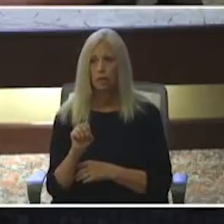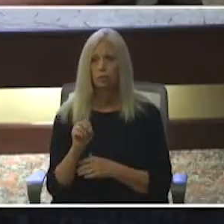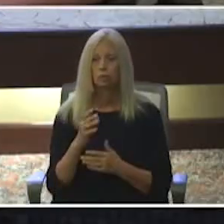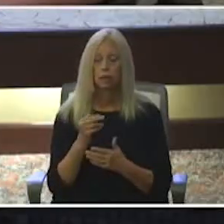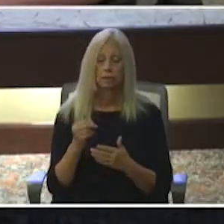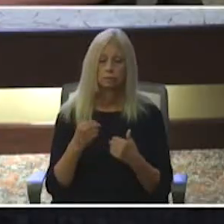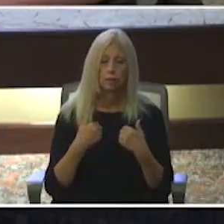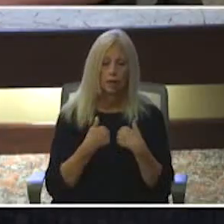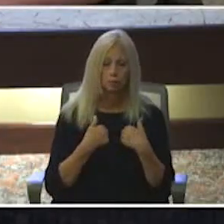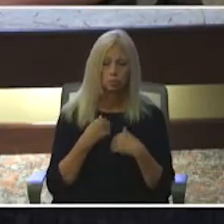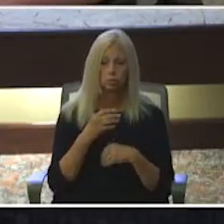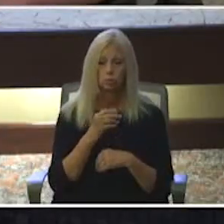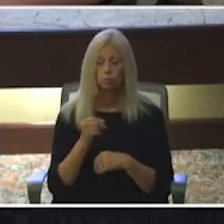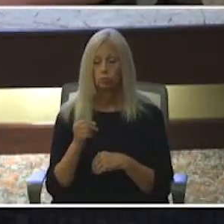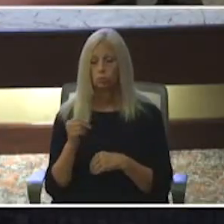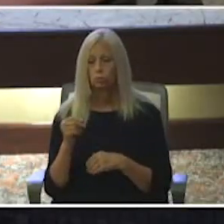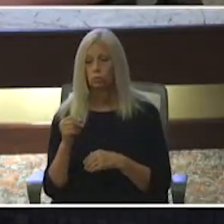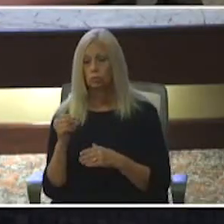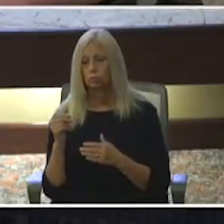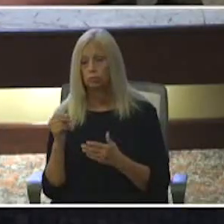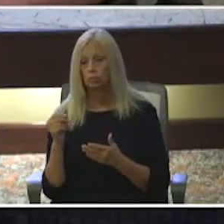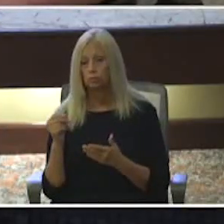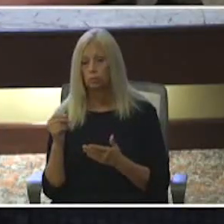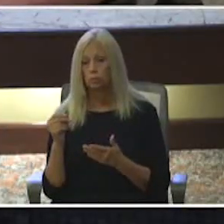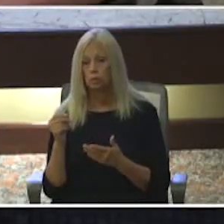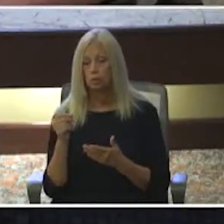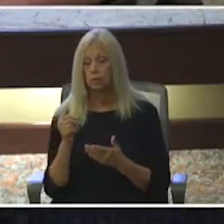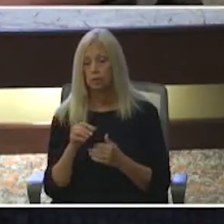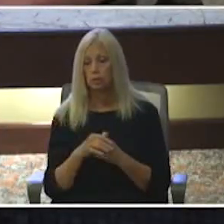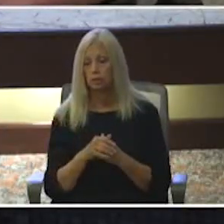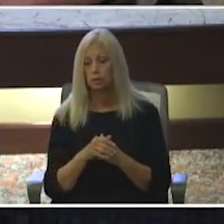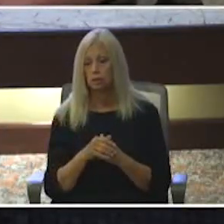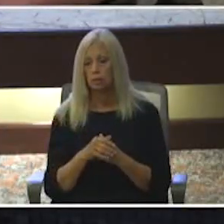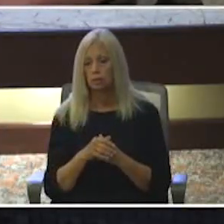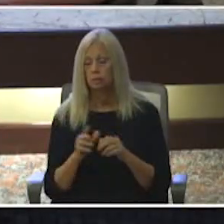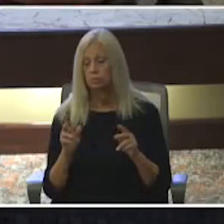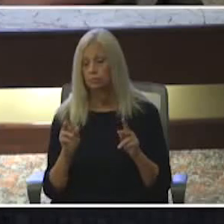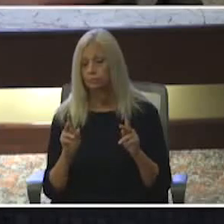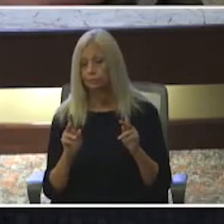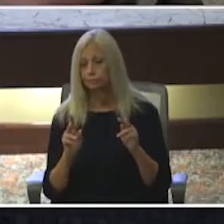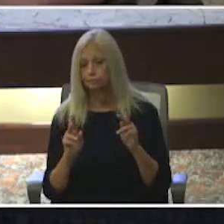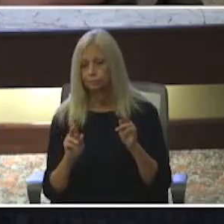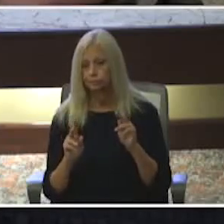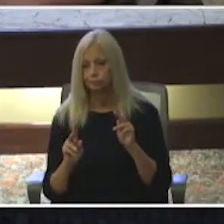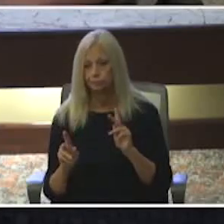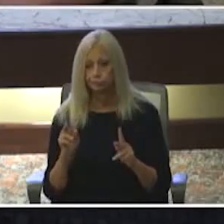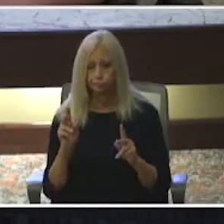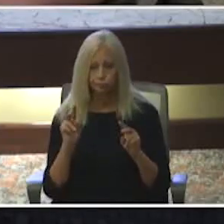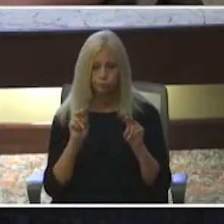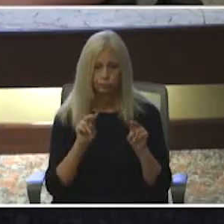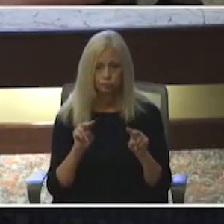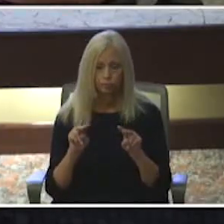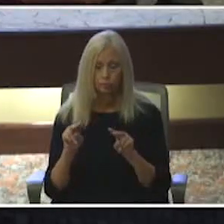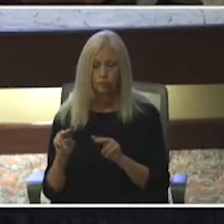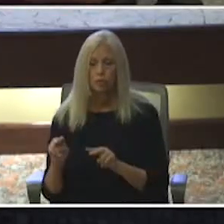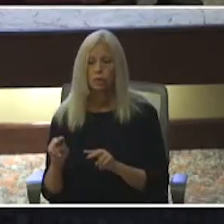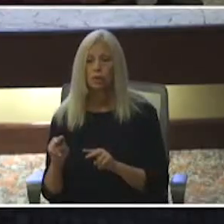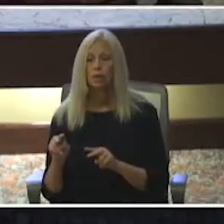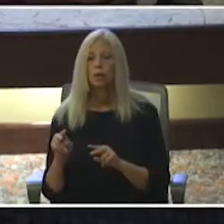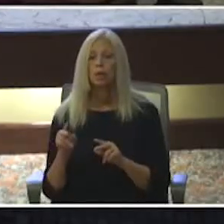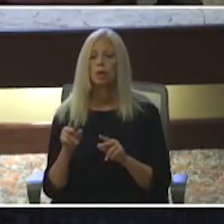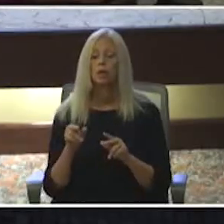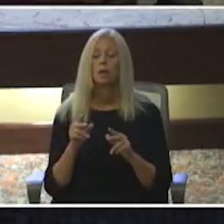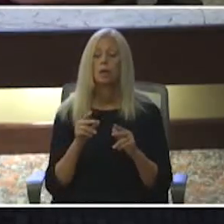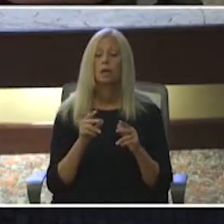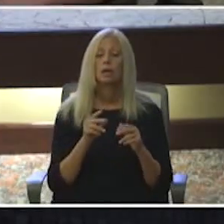and exhibits. Aligning with best practices and community expectations, regulatory compliance, making sure that